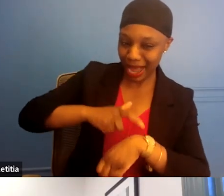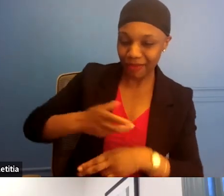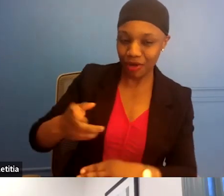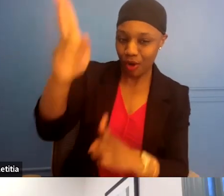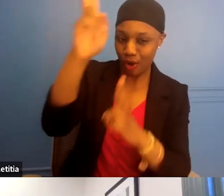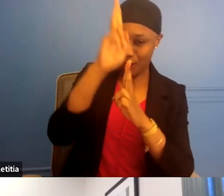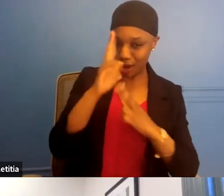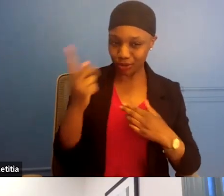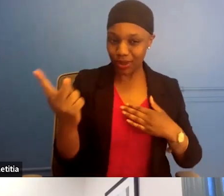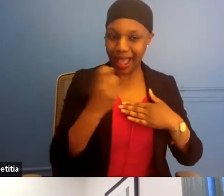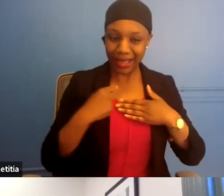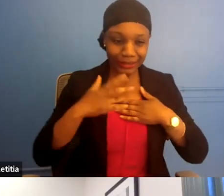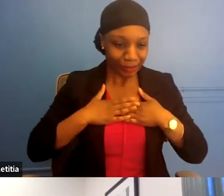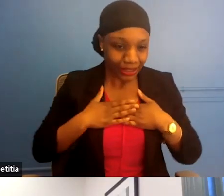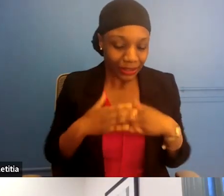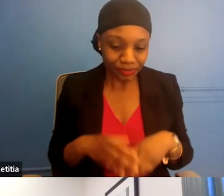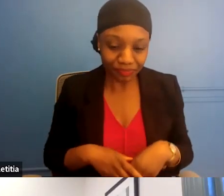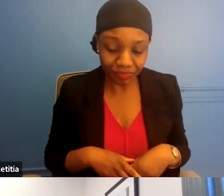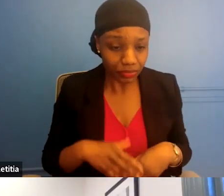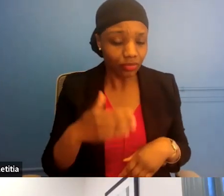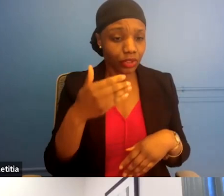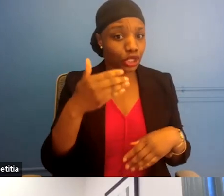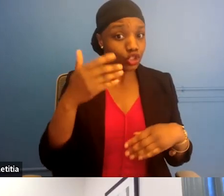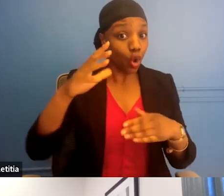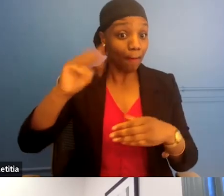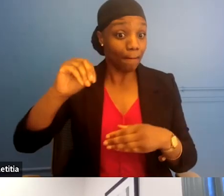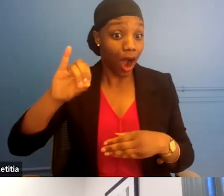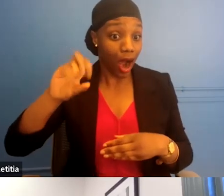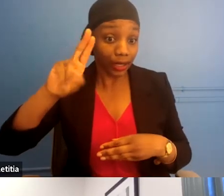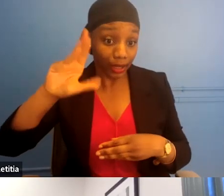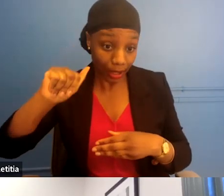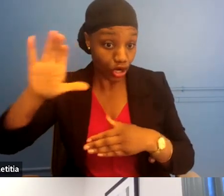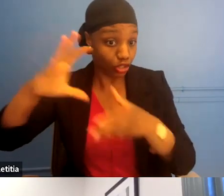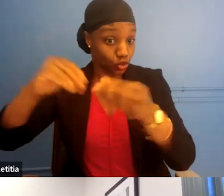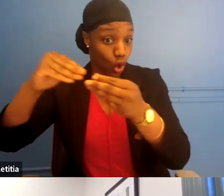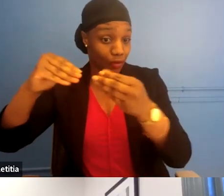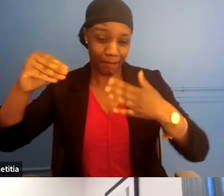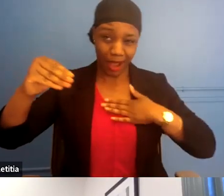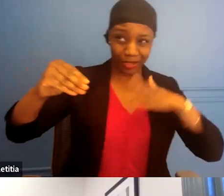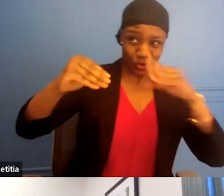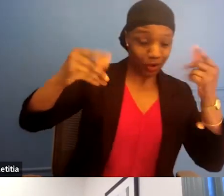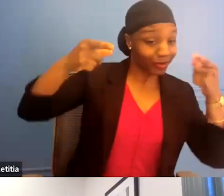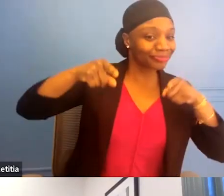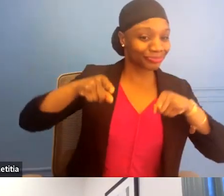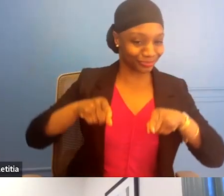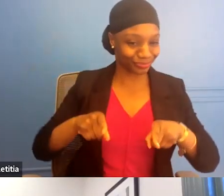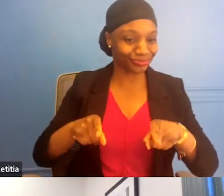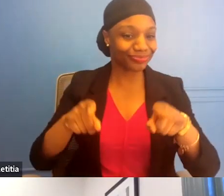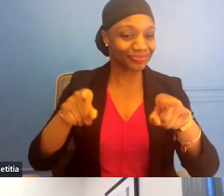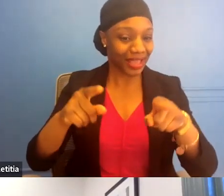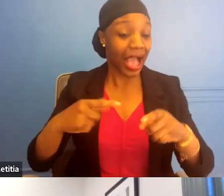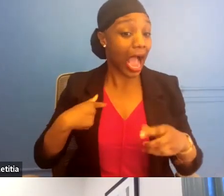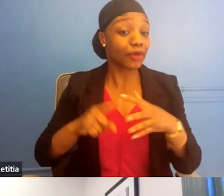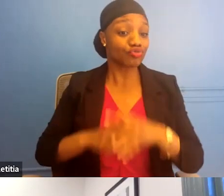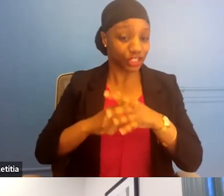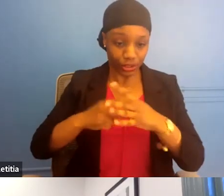your story, there have been quite a few parallels, actually. So as Bev mentioned in her introduction, I'm originally from India. I was